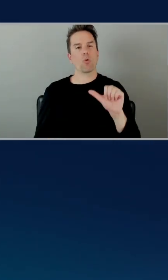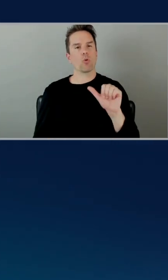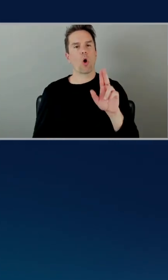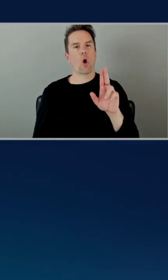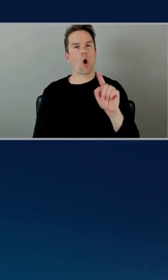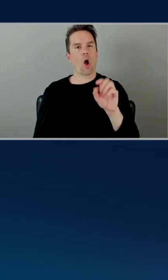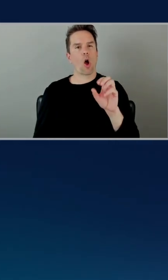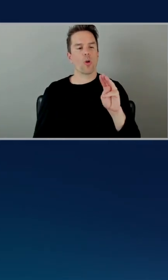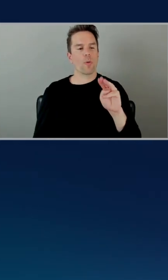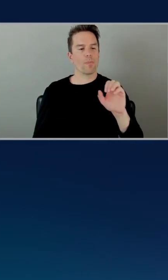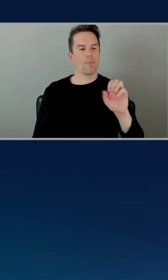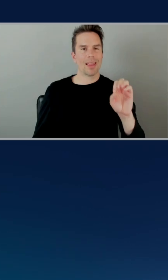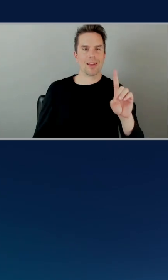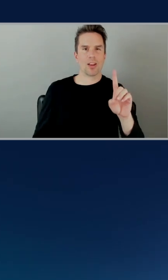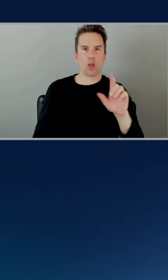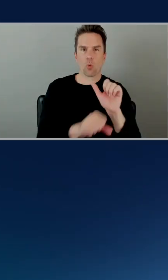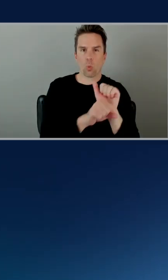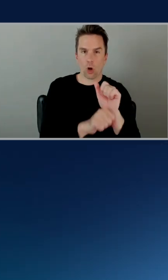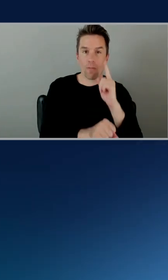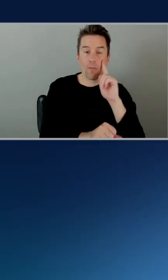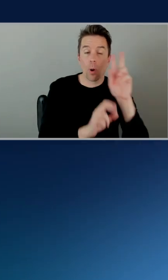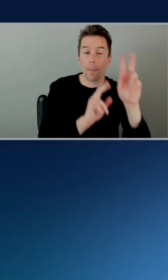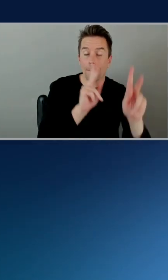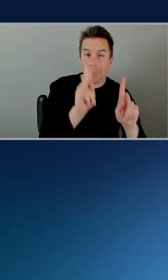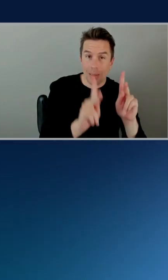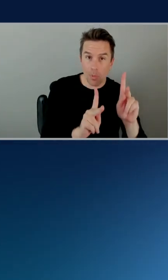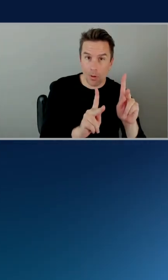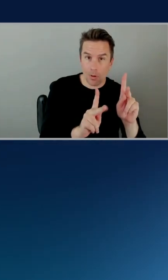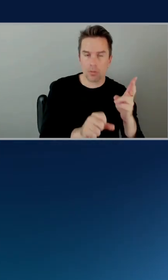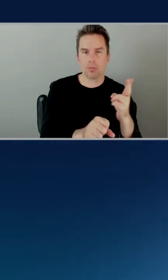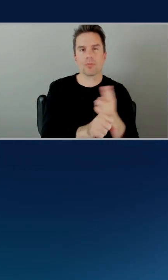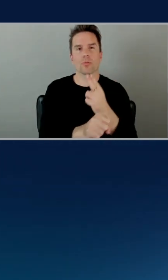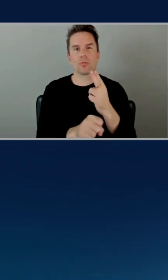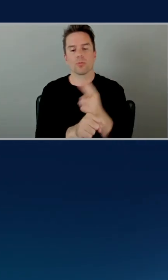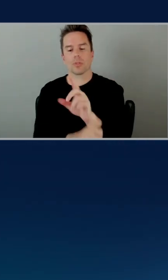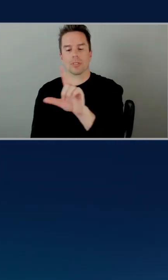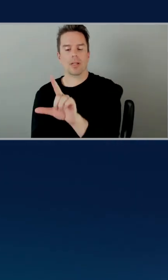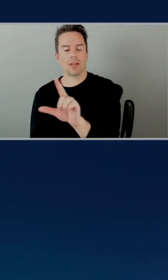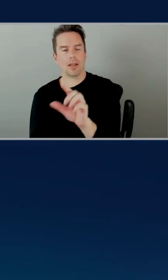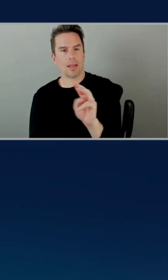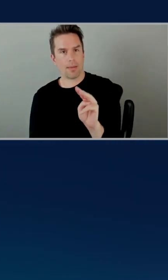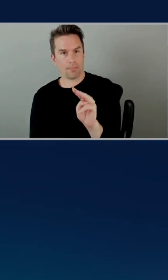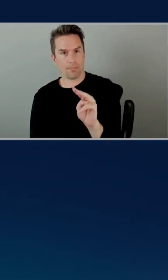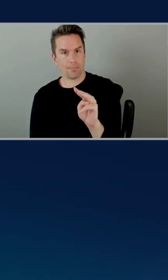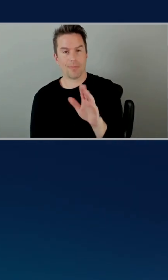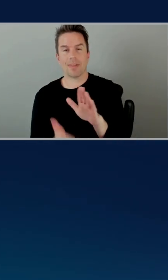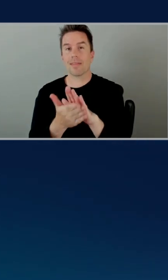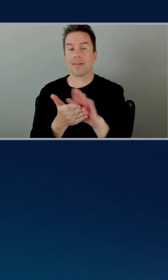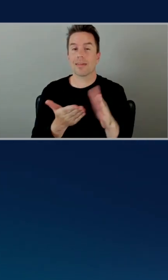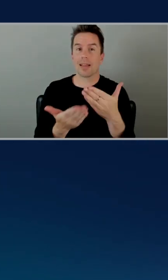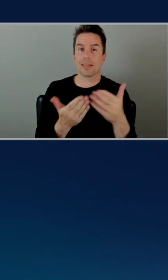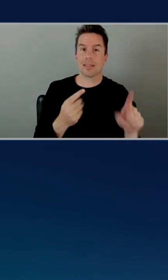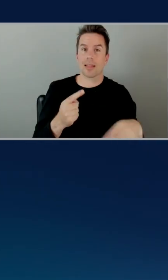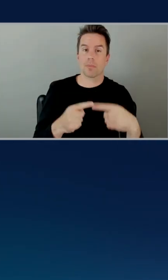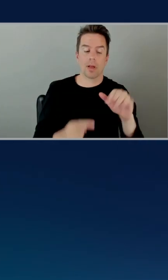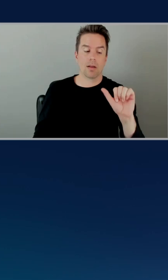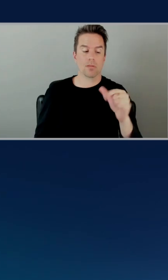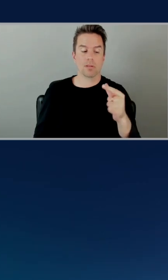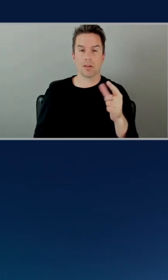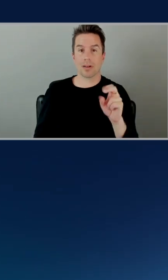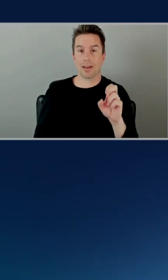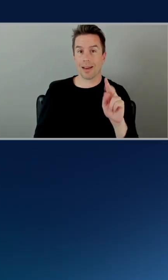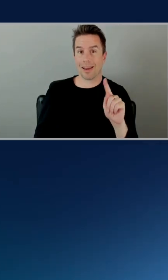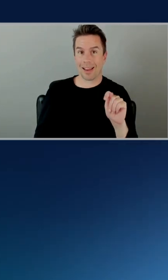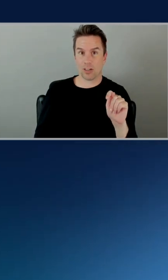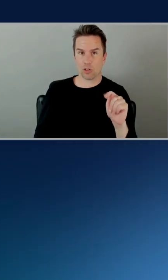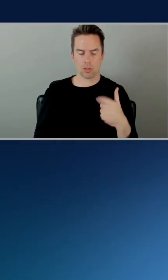the LLMs. And the great thing about agents is that the prompt engineering we do for you. Oh, nice. Yeah.